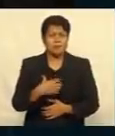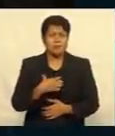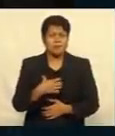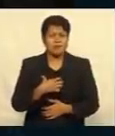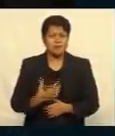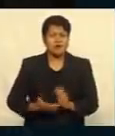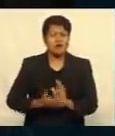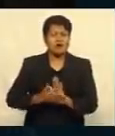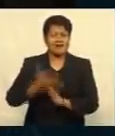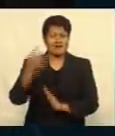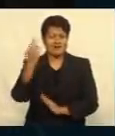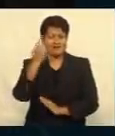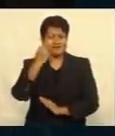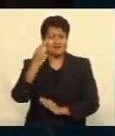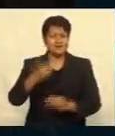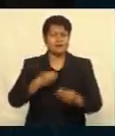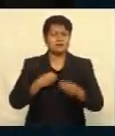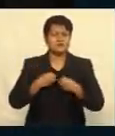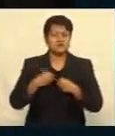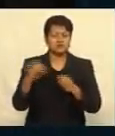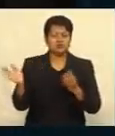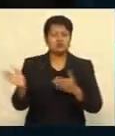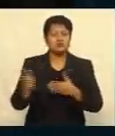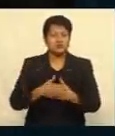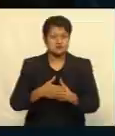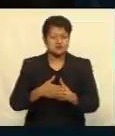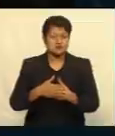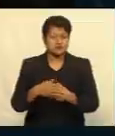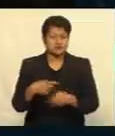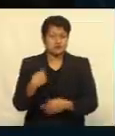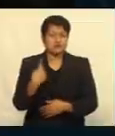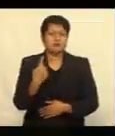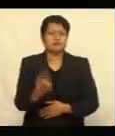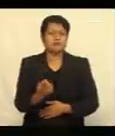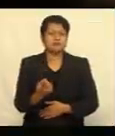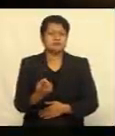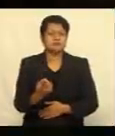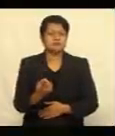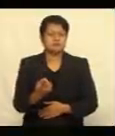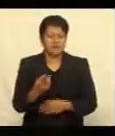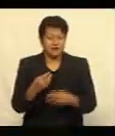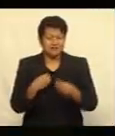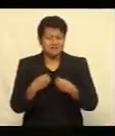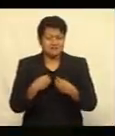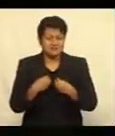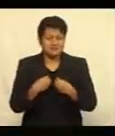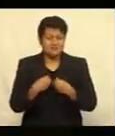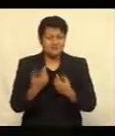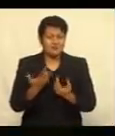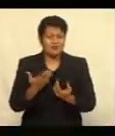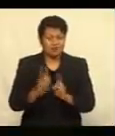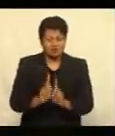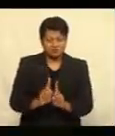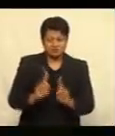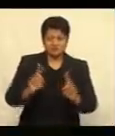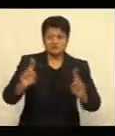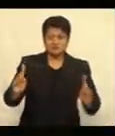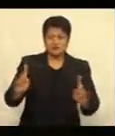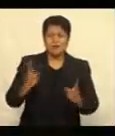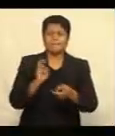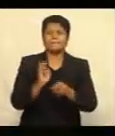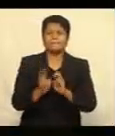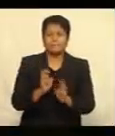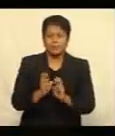close down from tomorrow. Who's affected? Edwin, these are businesses where social distancing may be a problem. These are